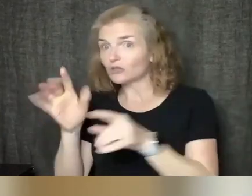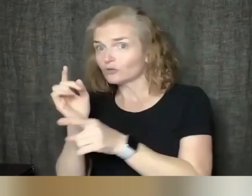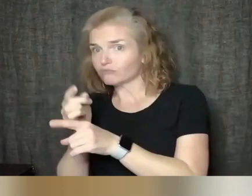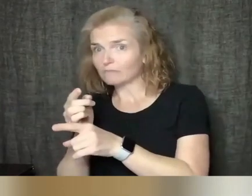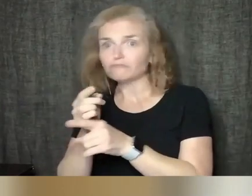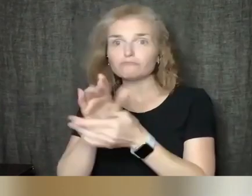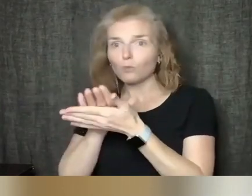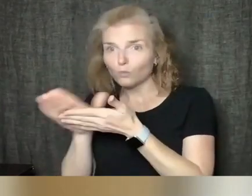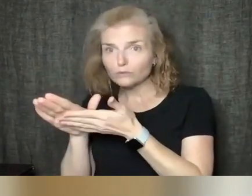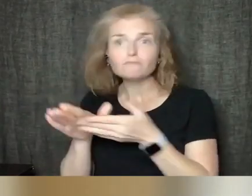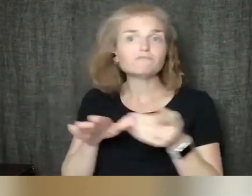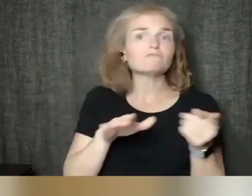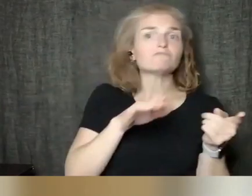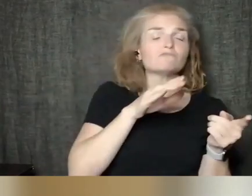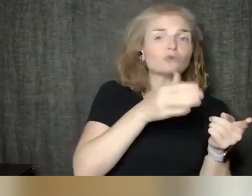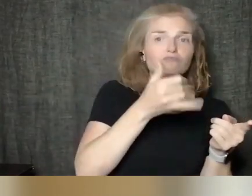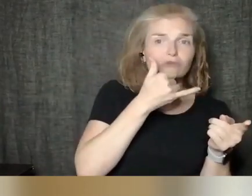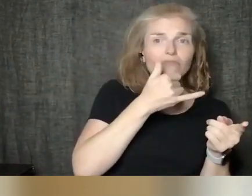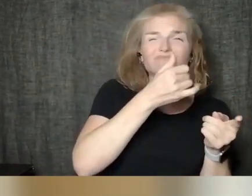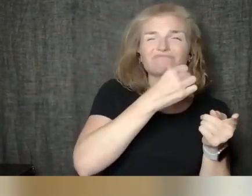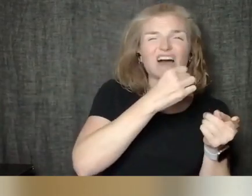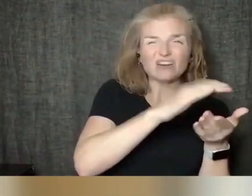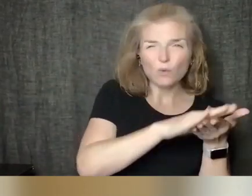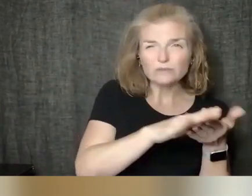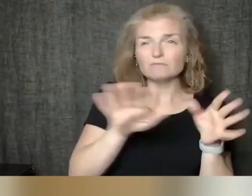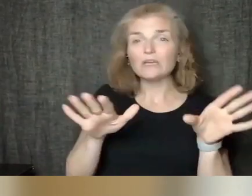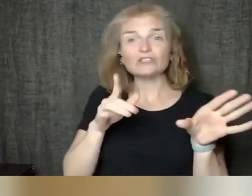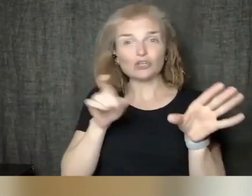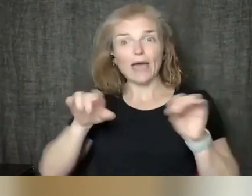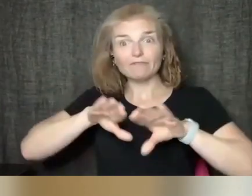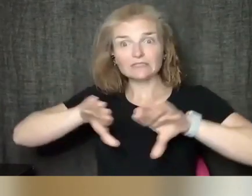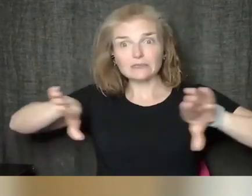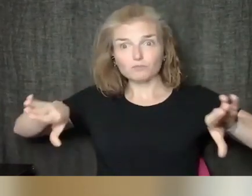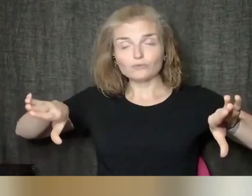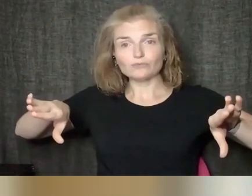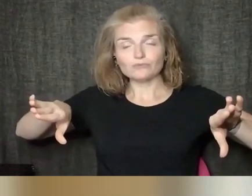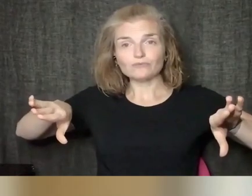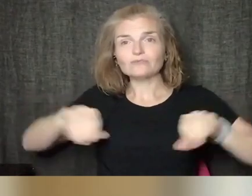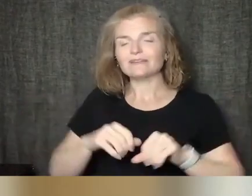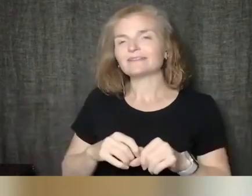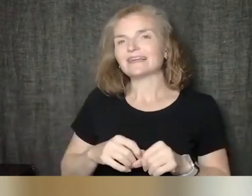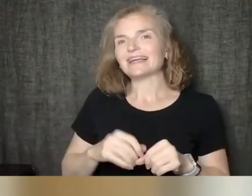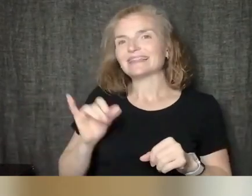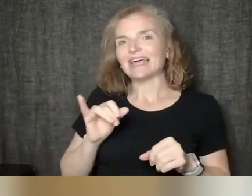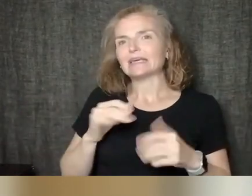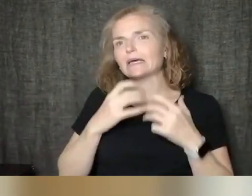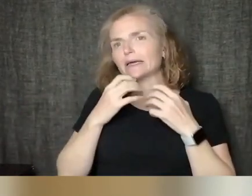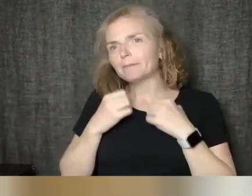in defilement or if this is rooted in wholesome qualities like compassion and joy, or